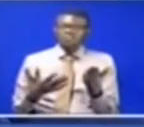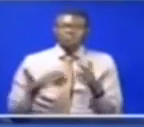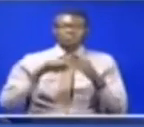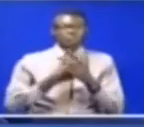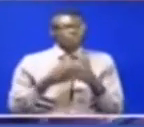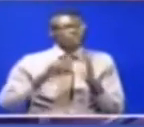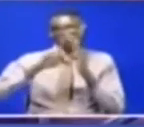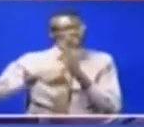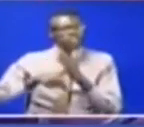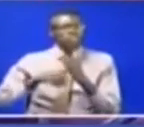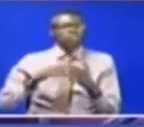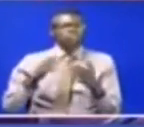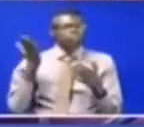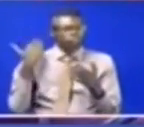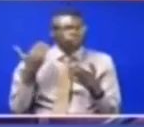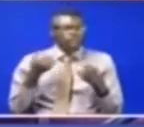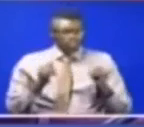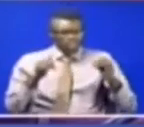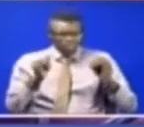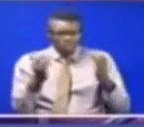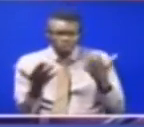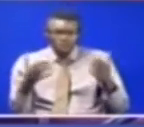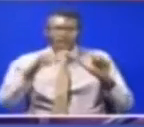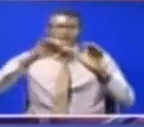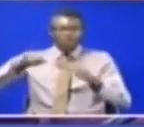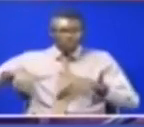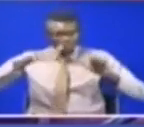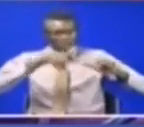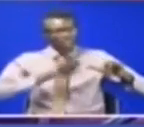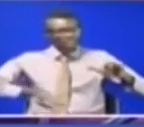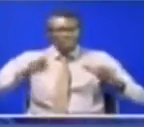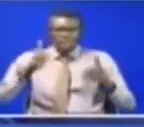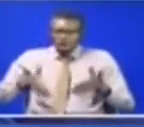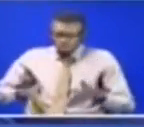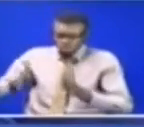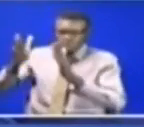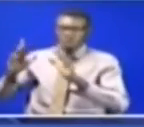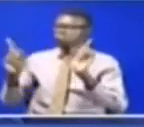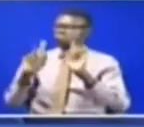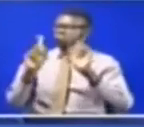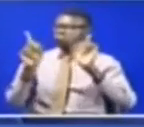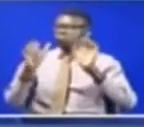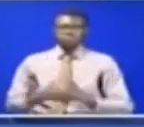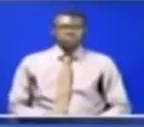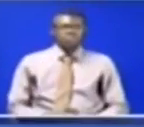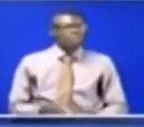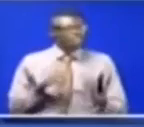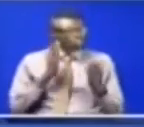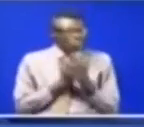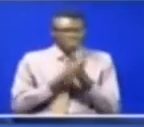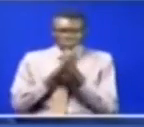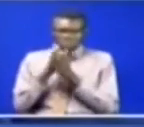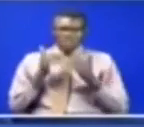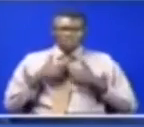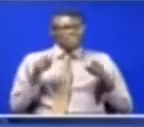Mm-hmm. And of course, all the testing he used to do was in the farm, not on the on the, on the roads. And he had a passion for it, and it was